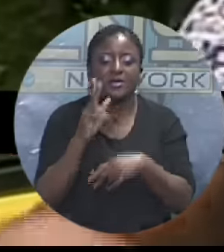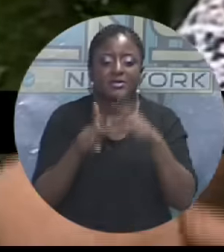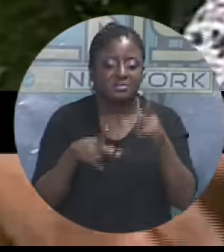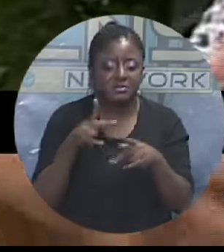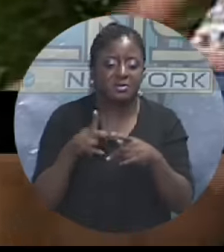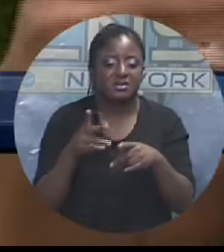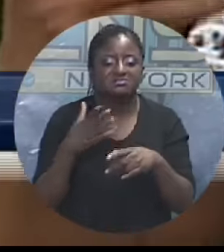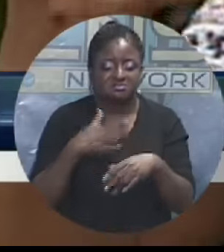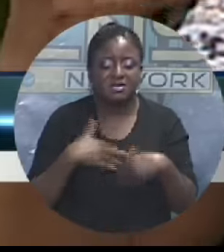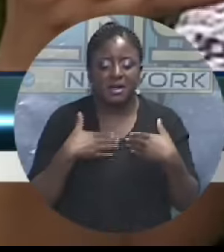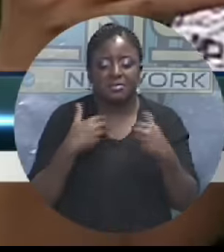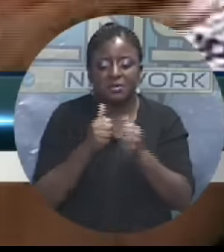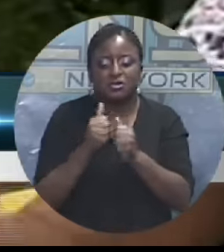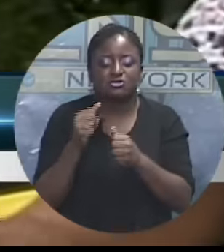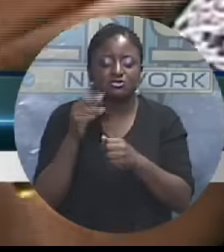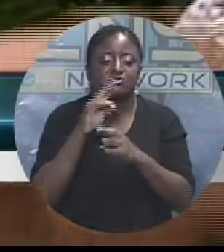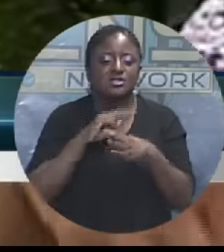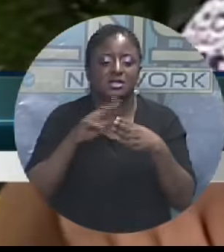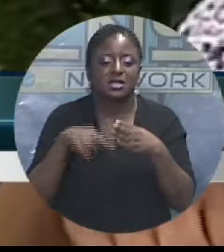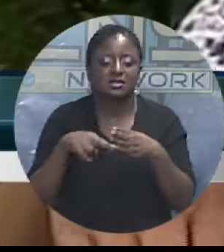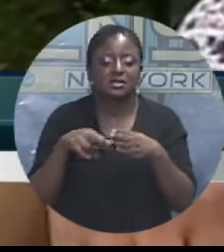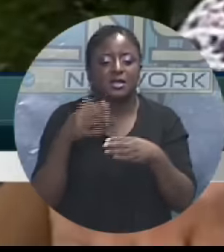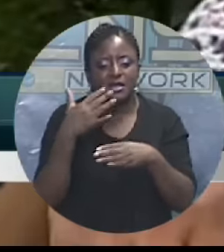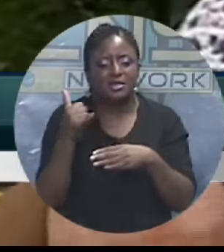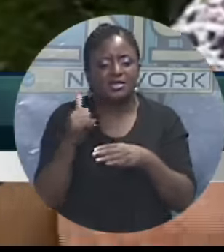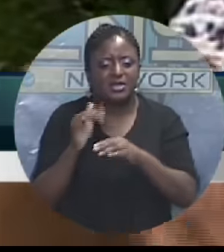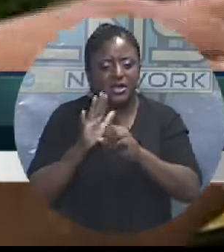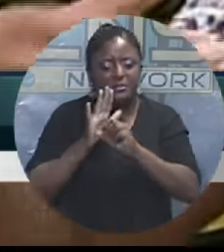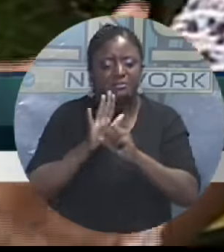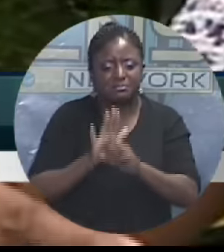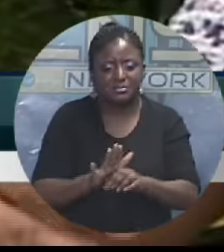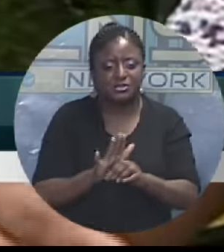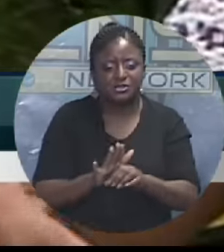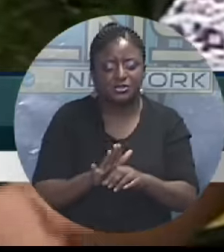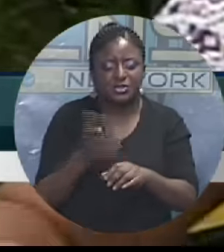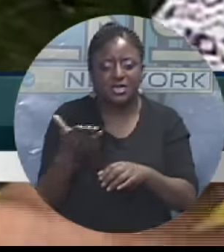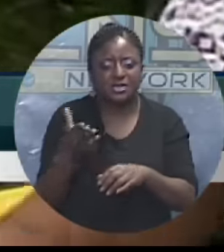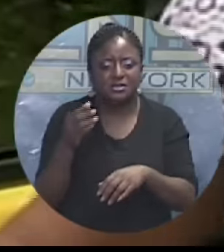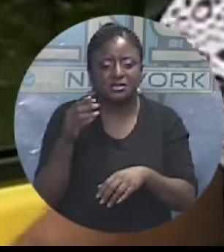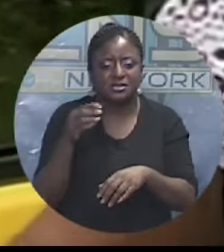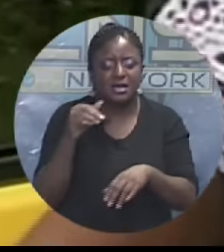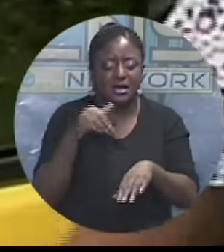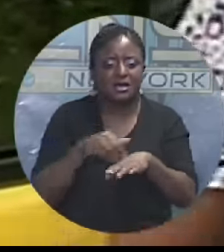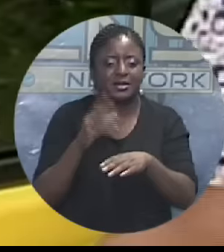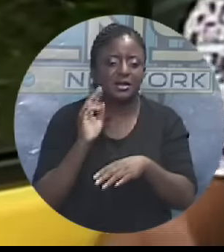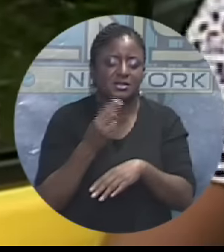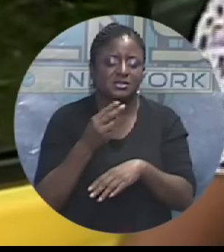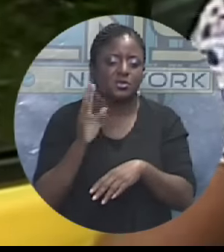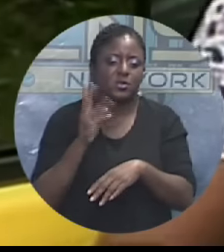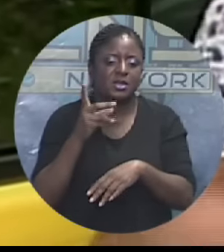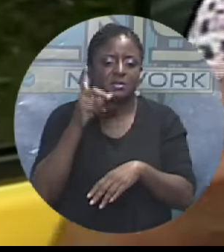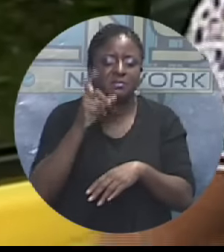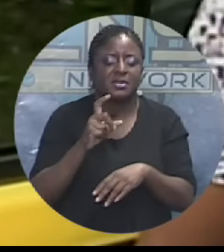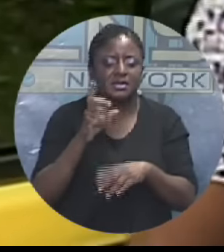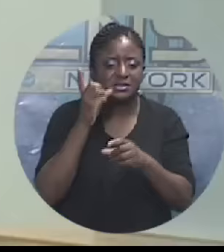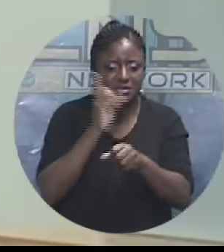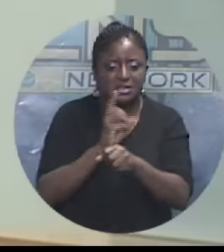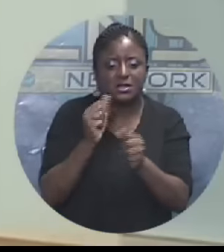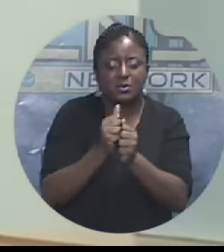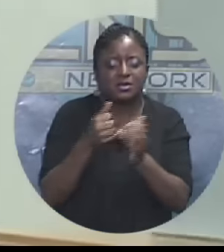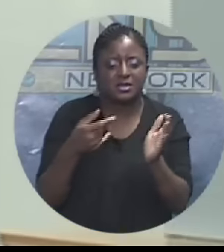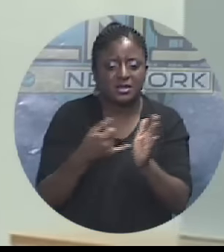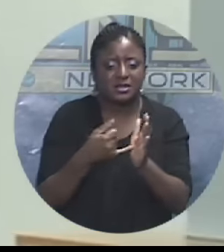government, and they kind of push things down our throat, and we have to deal with it. So I'm happy that everybody